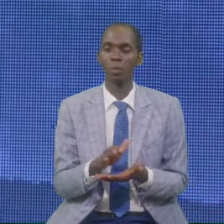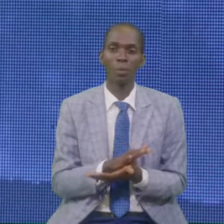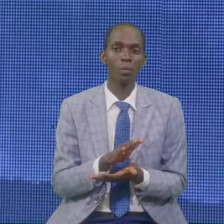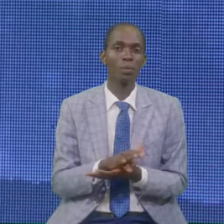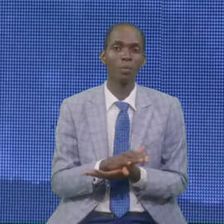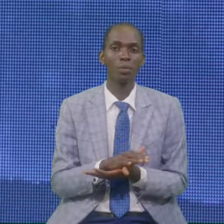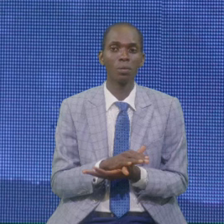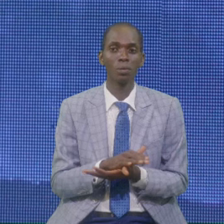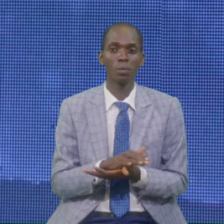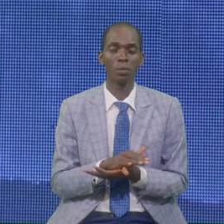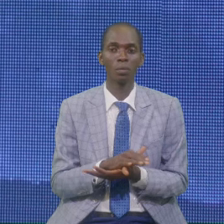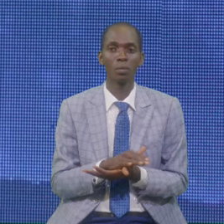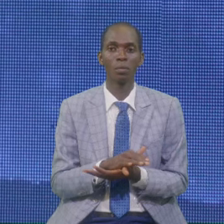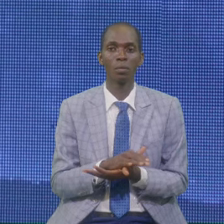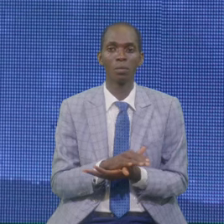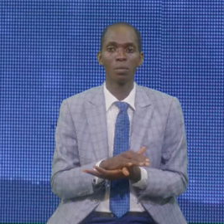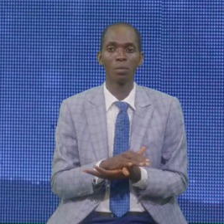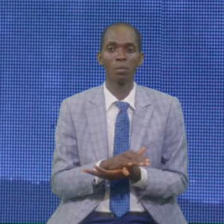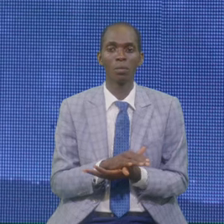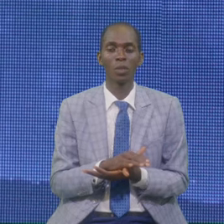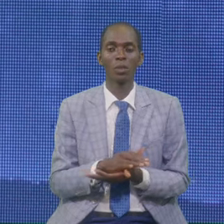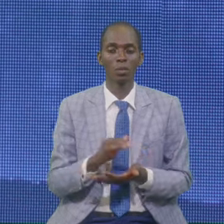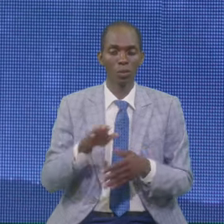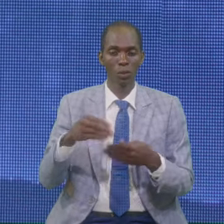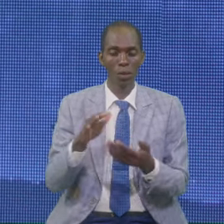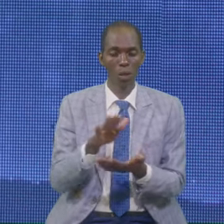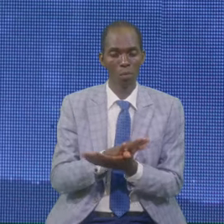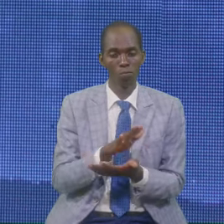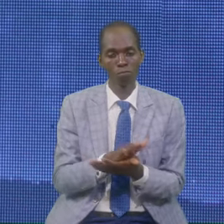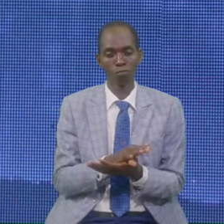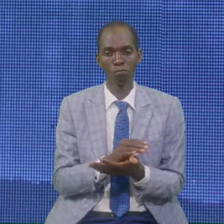to get their particulars.